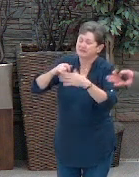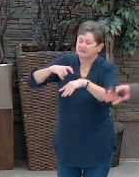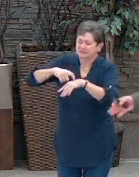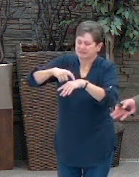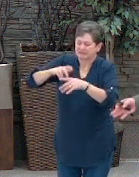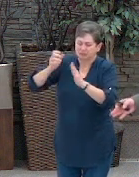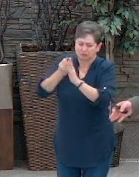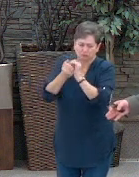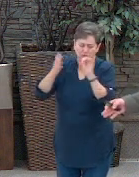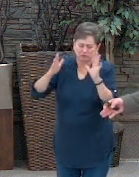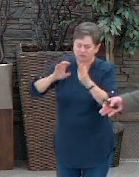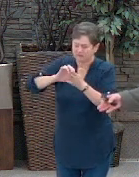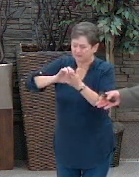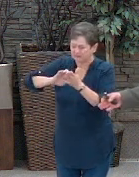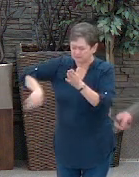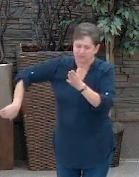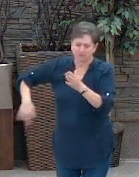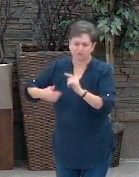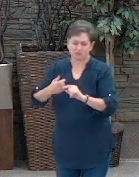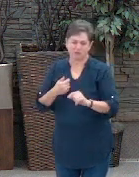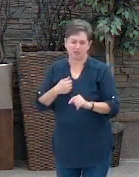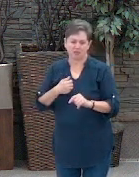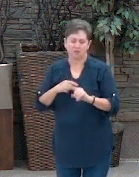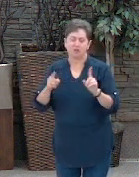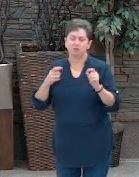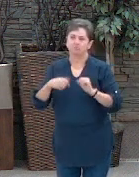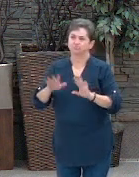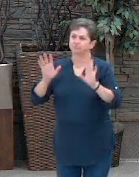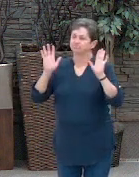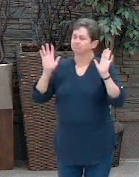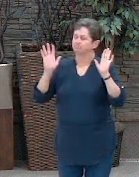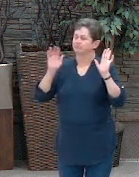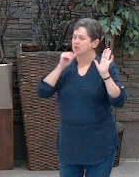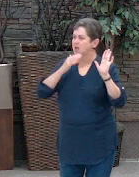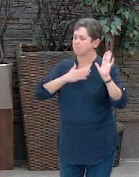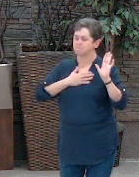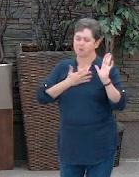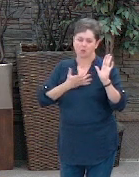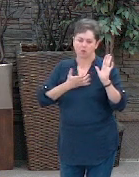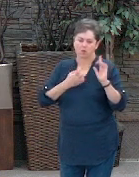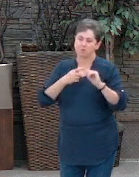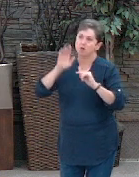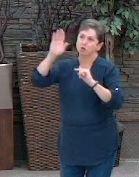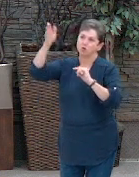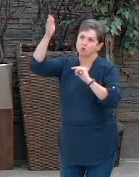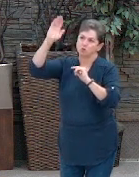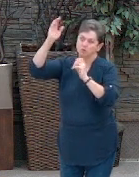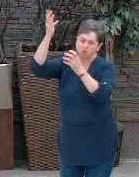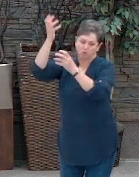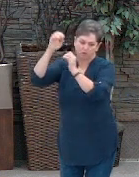the crucifixion, pass from me. But he surrenders and he says, not my will be done, but yours.